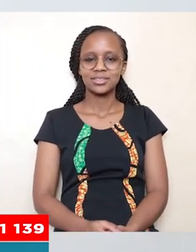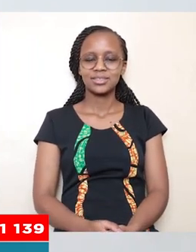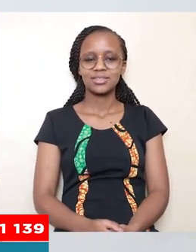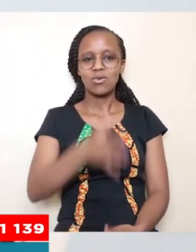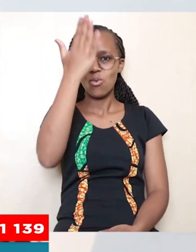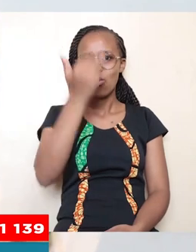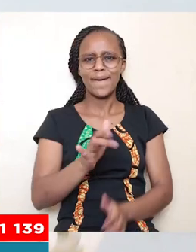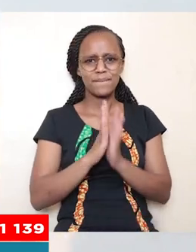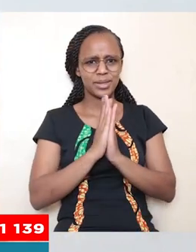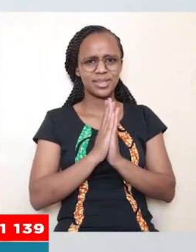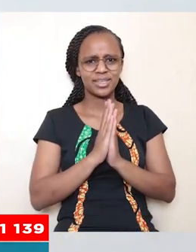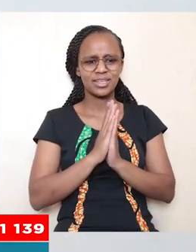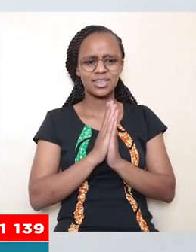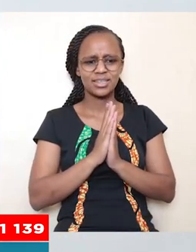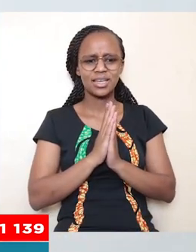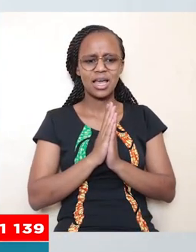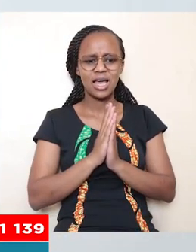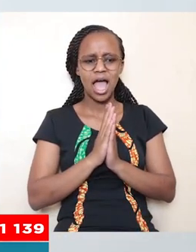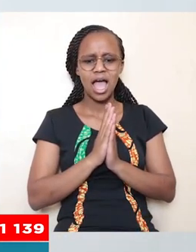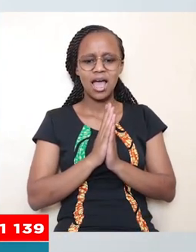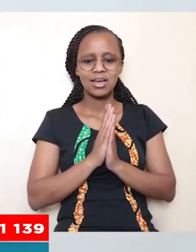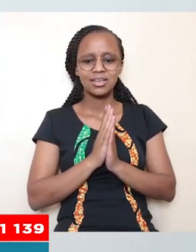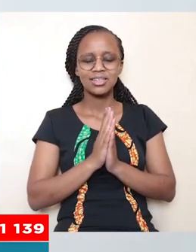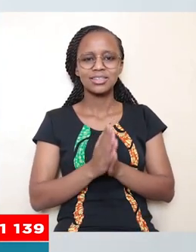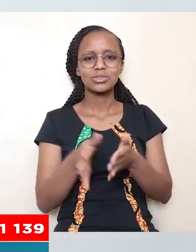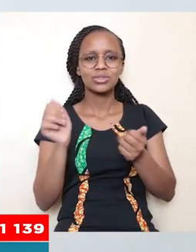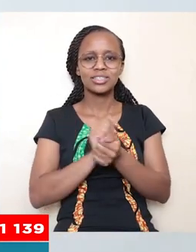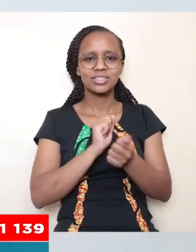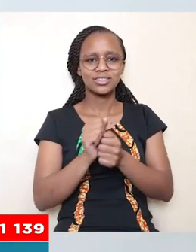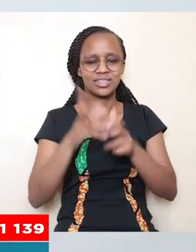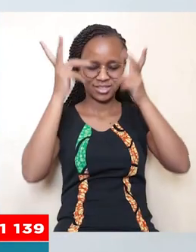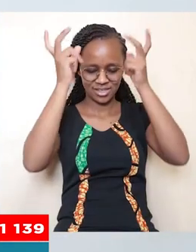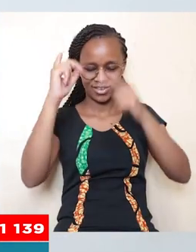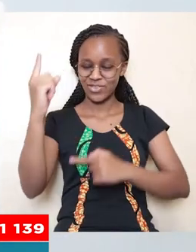Kwa nini wanaoba, watakasa hiyo please, shetani amefika. Ah,